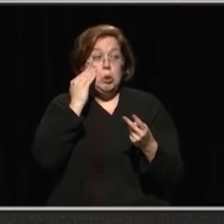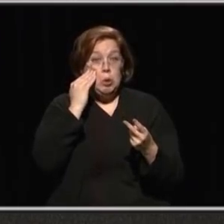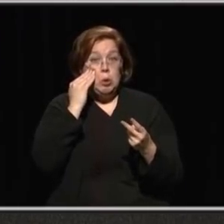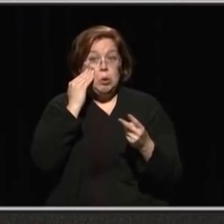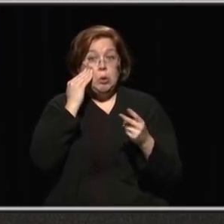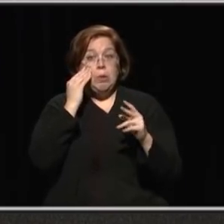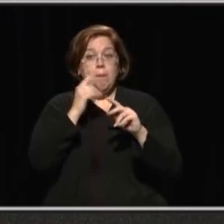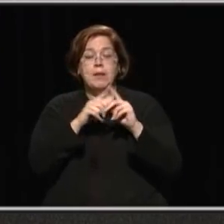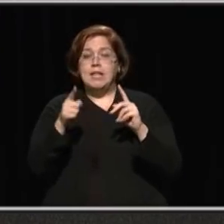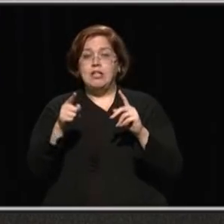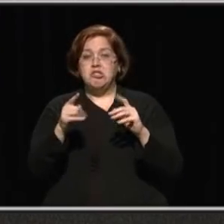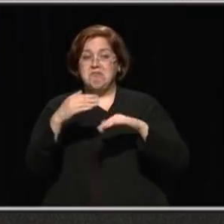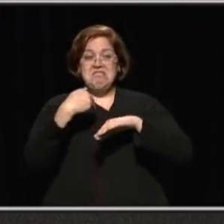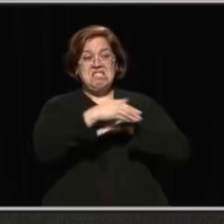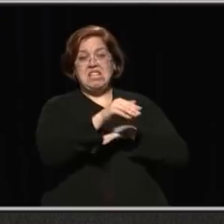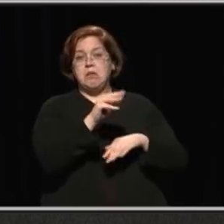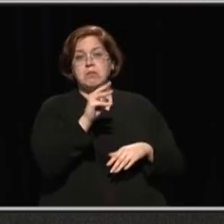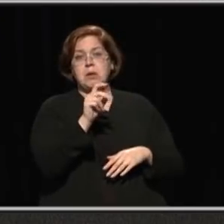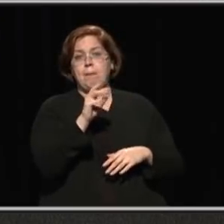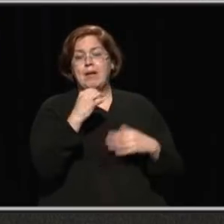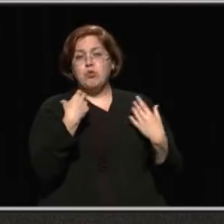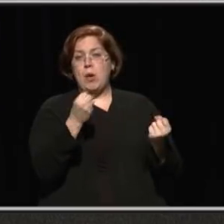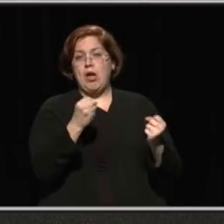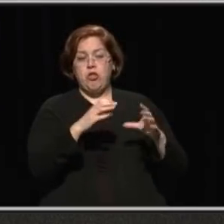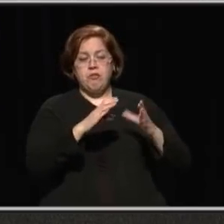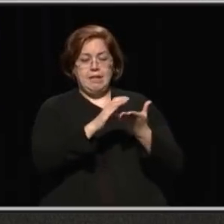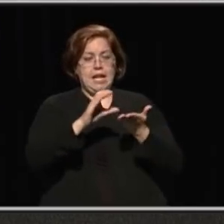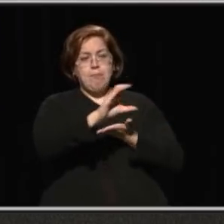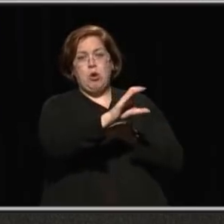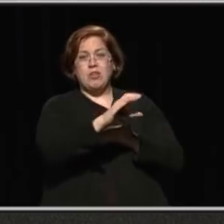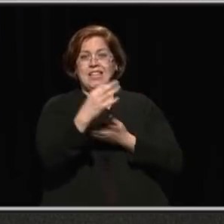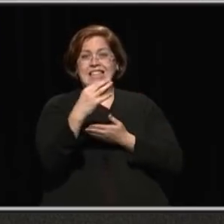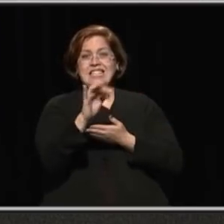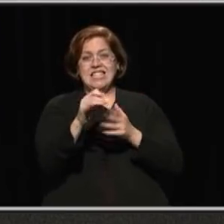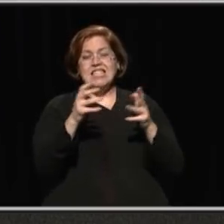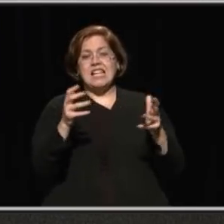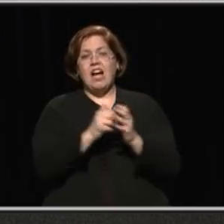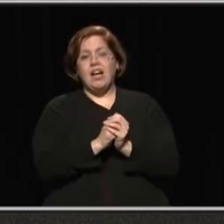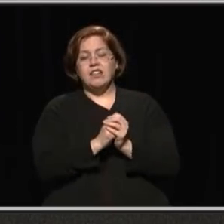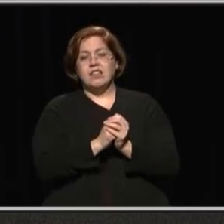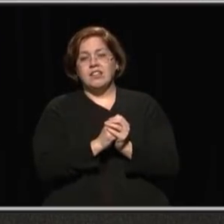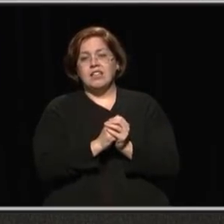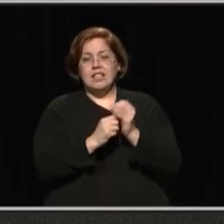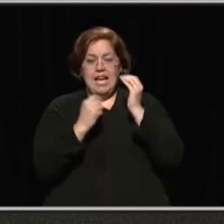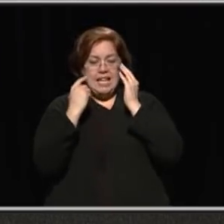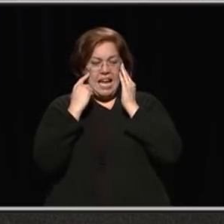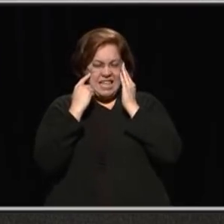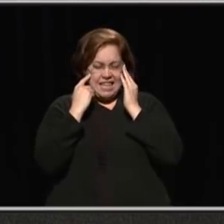bulk sent them to Metro Health? Like 19 is a lot, and I imagine that